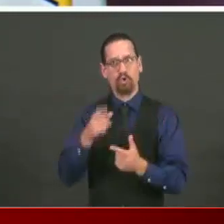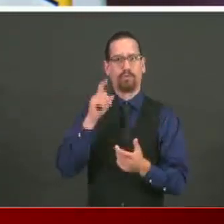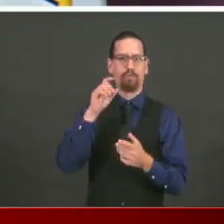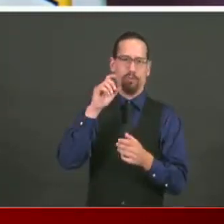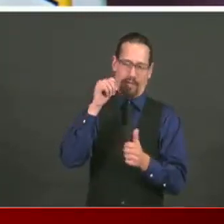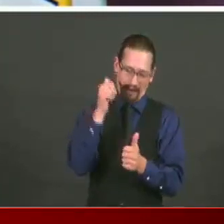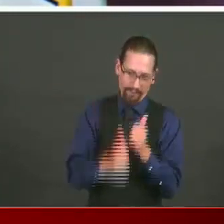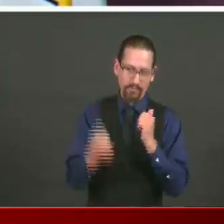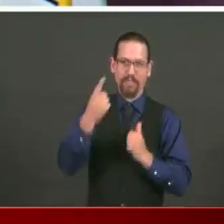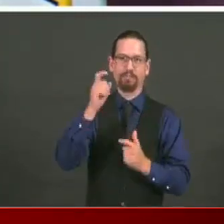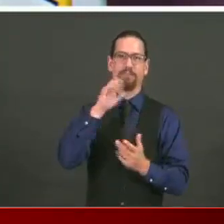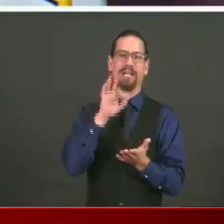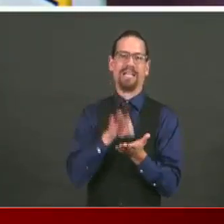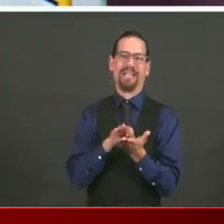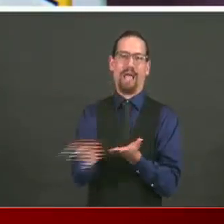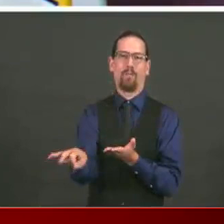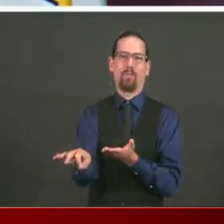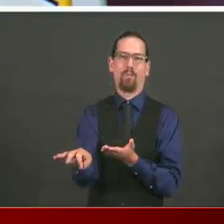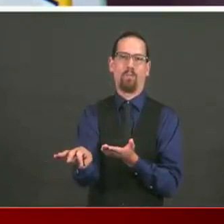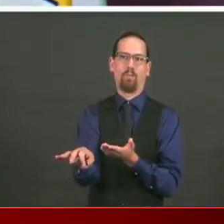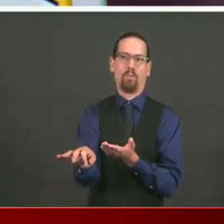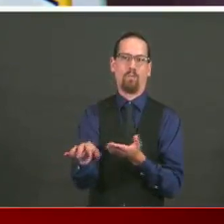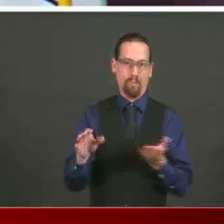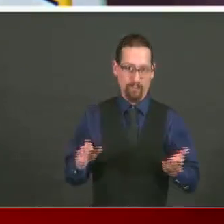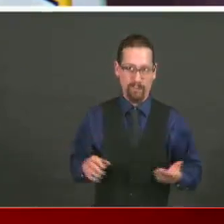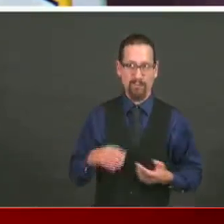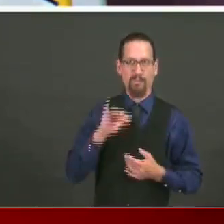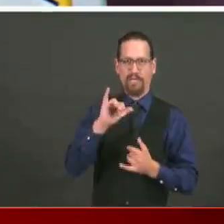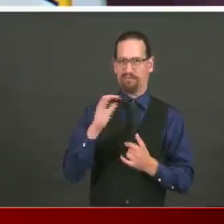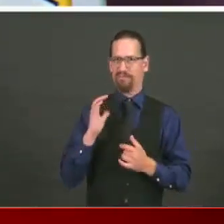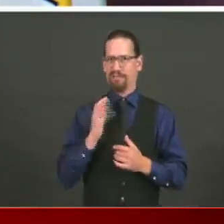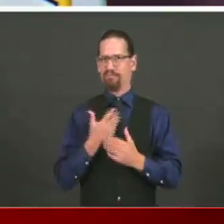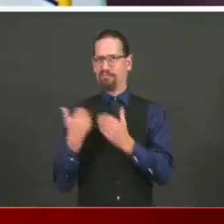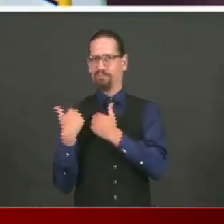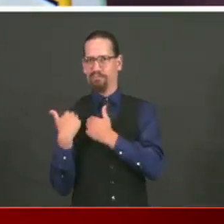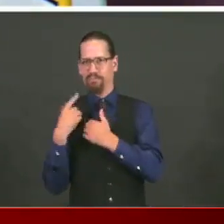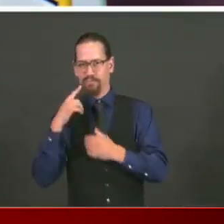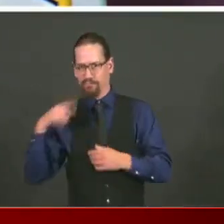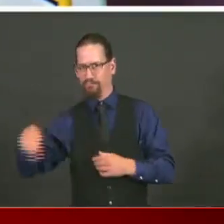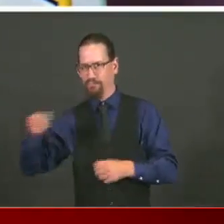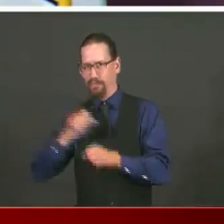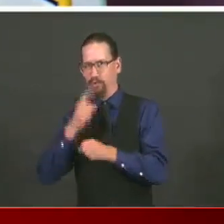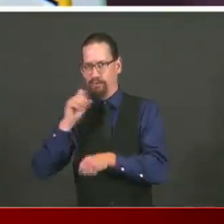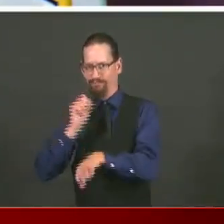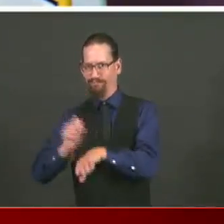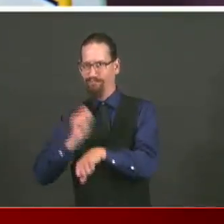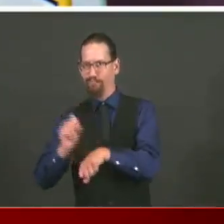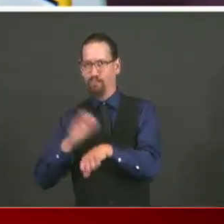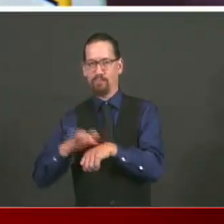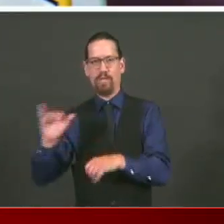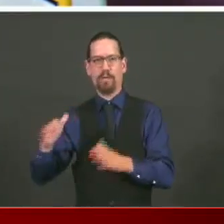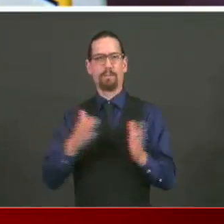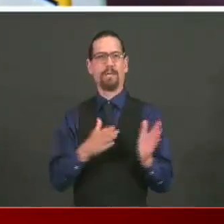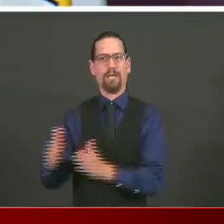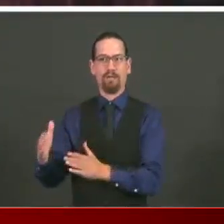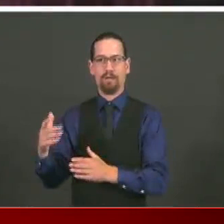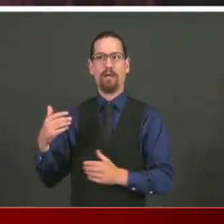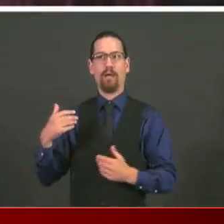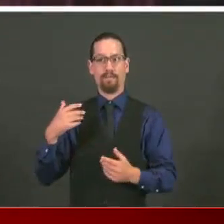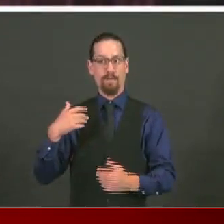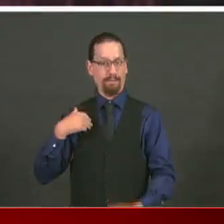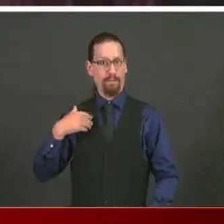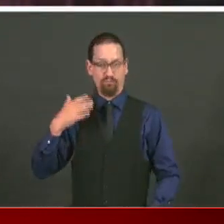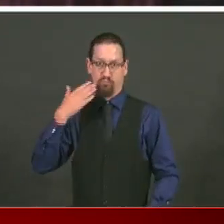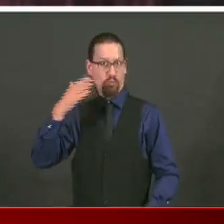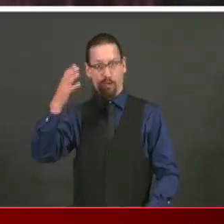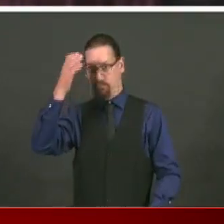say, the Secretary of State is responsible for that. I know she's working on it. I know she's putting plans in place. It's a good concept, but it has to be well run.